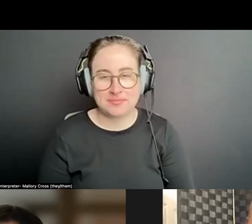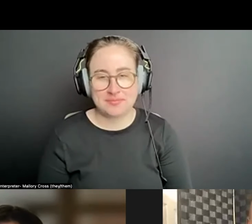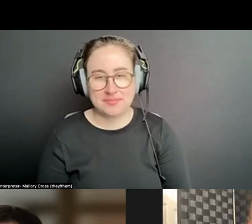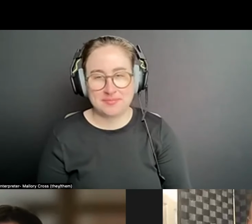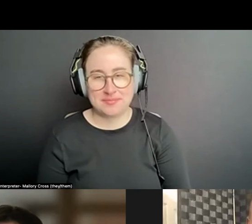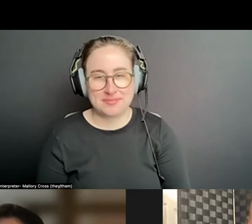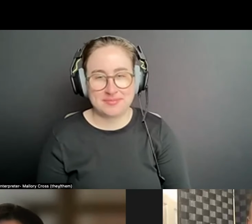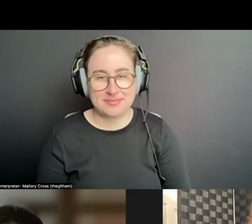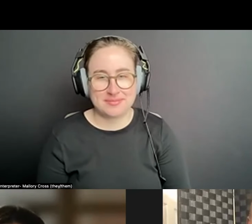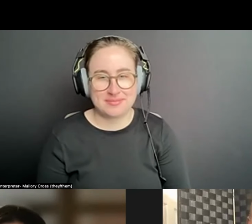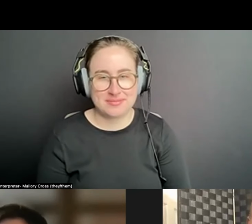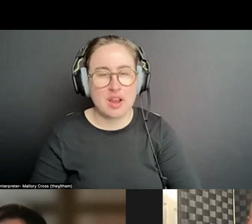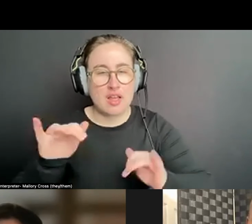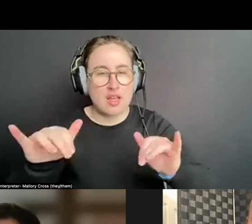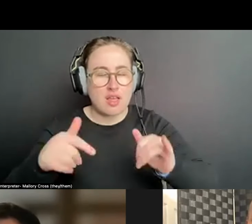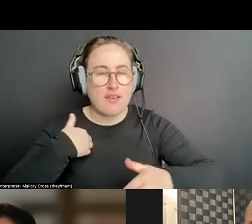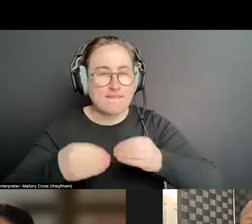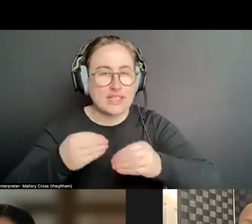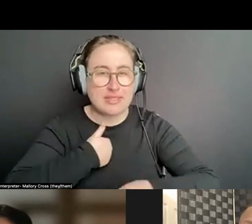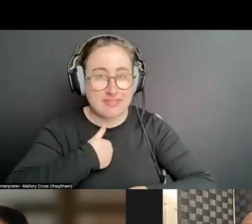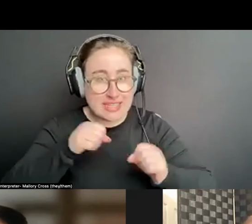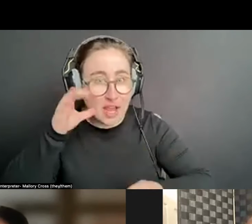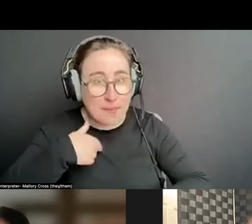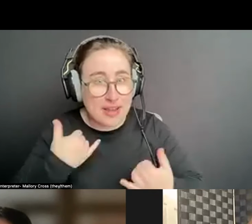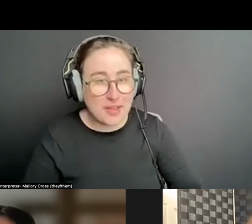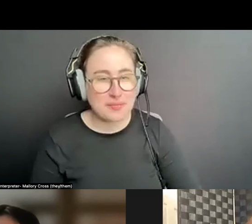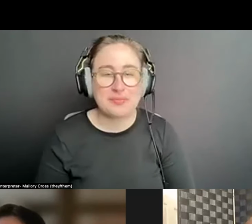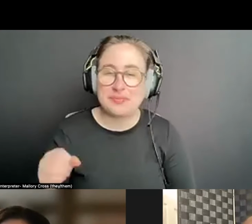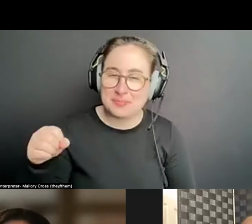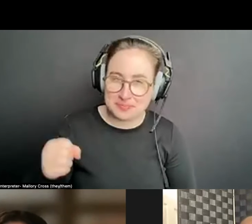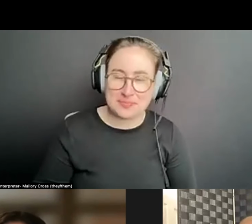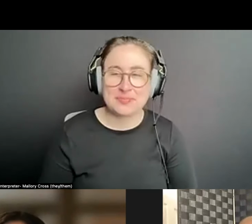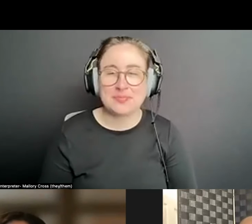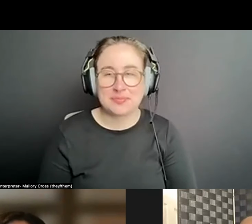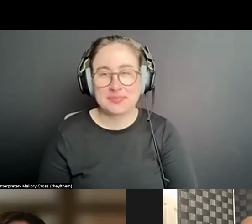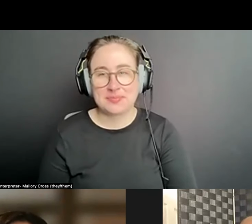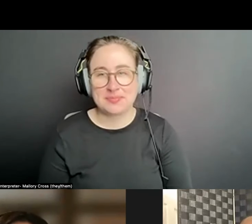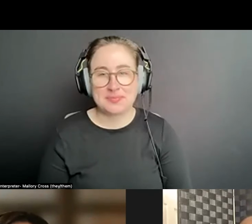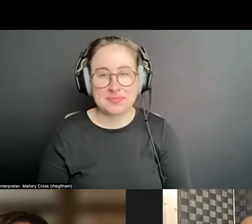better fix myself. There you go. You can hear me now? Yes, sir. Okay.